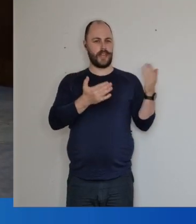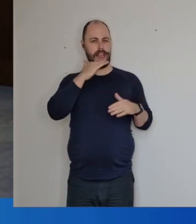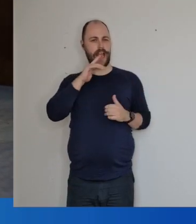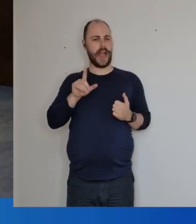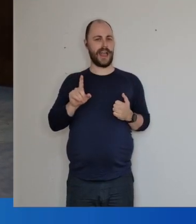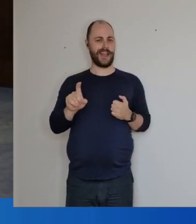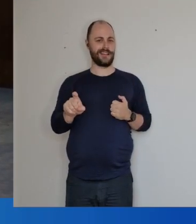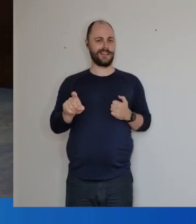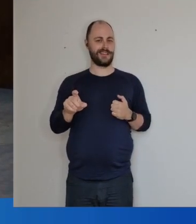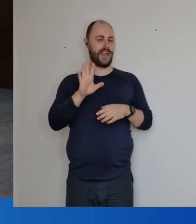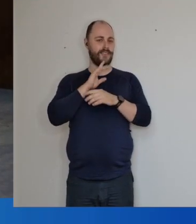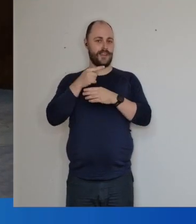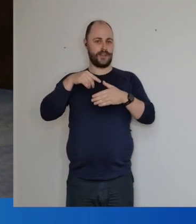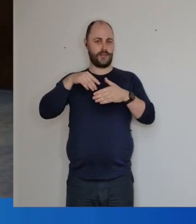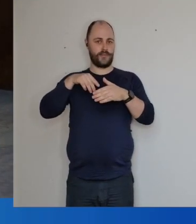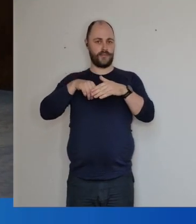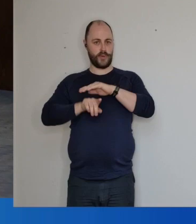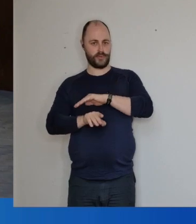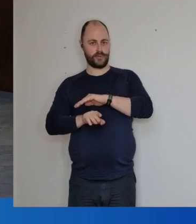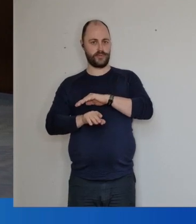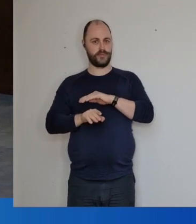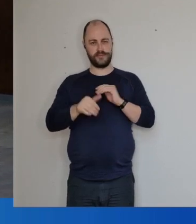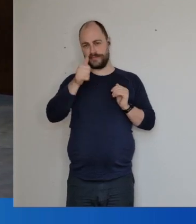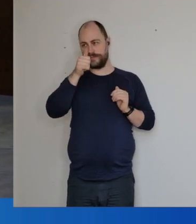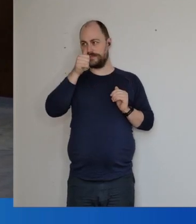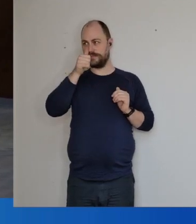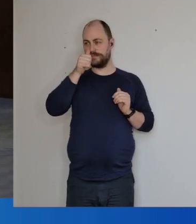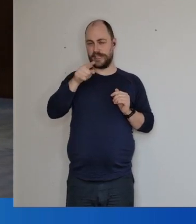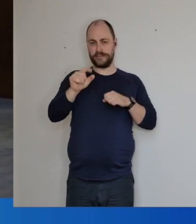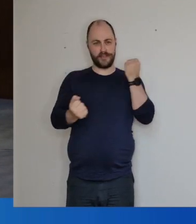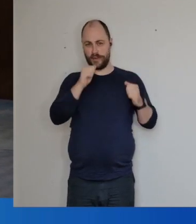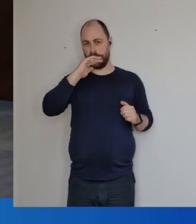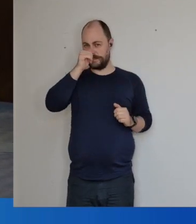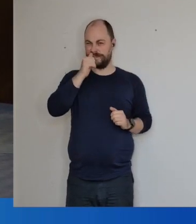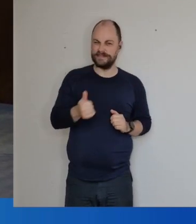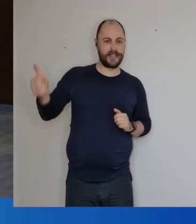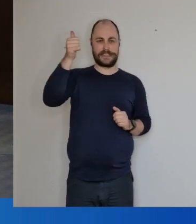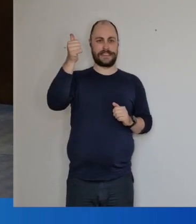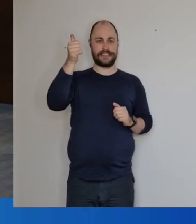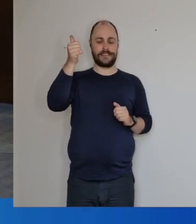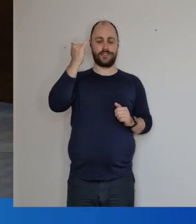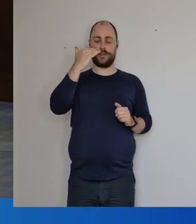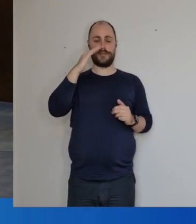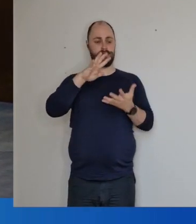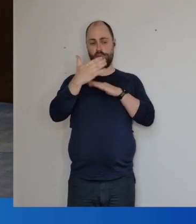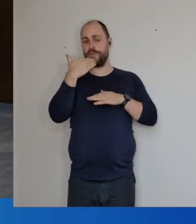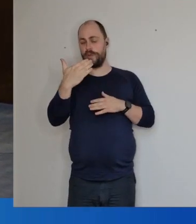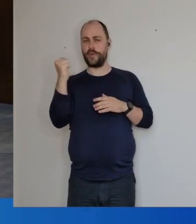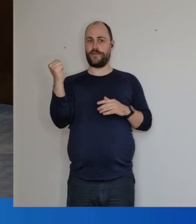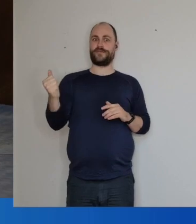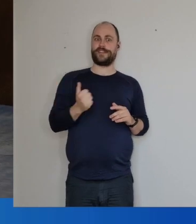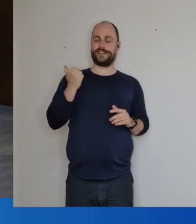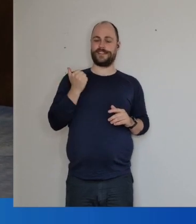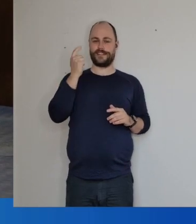Now I'm going to show you what's called the shrimp, and it's when you're on the bottom, it's probably the single move you're going to be using the most. So getting good